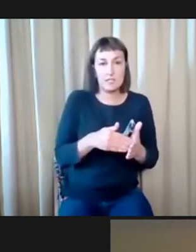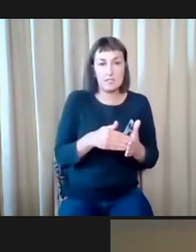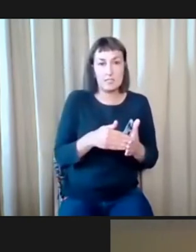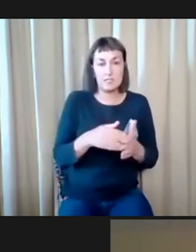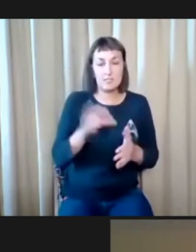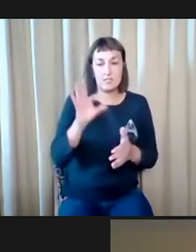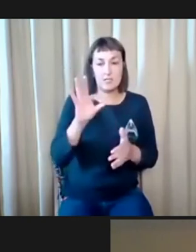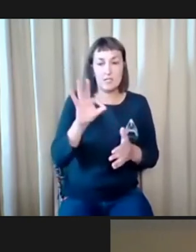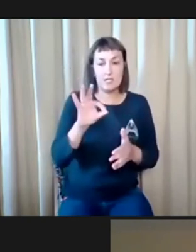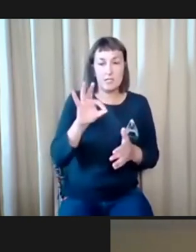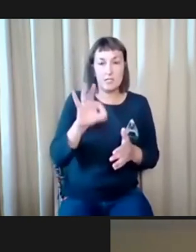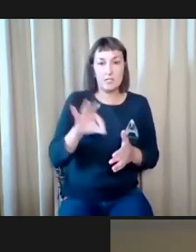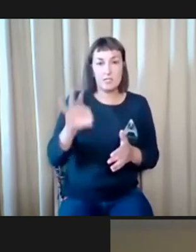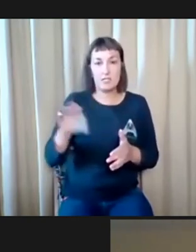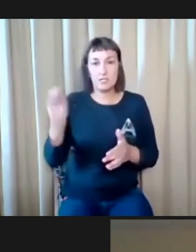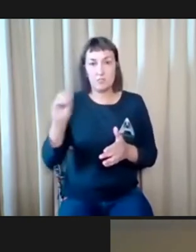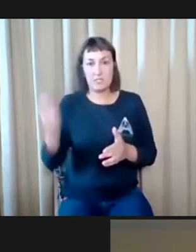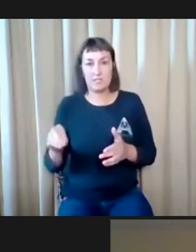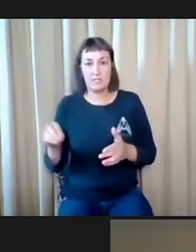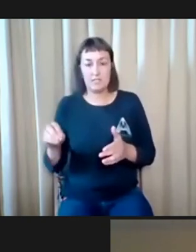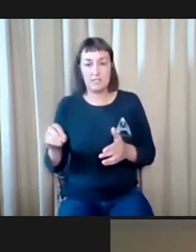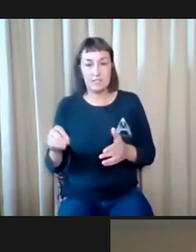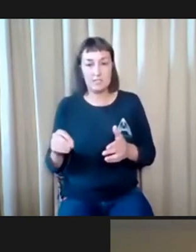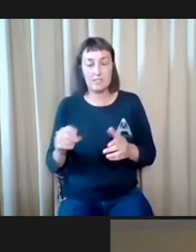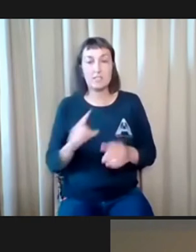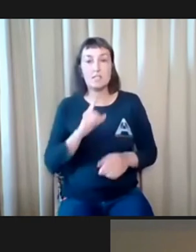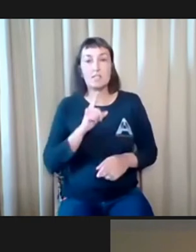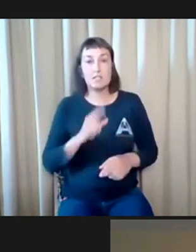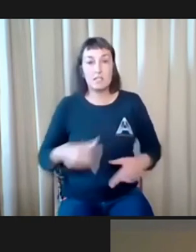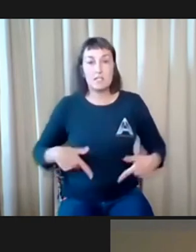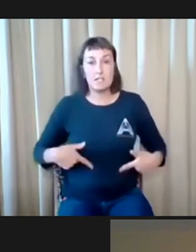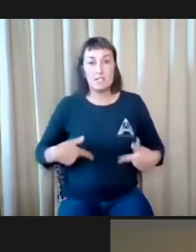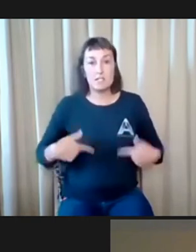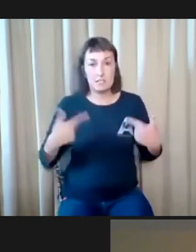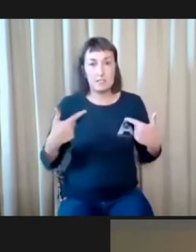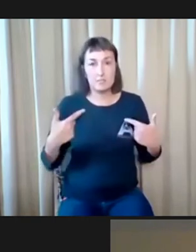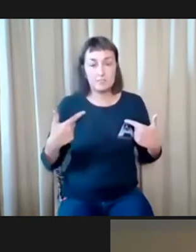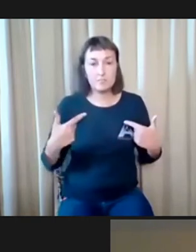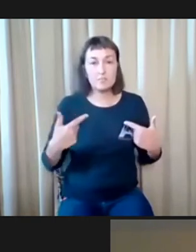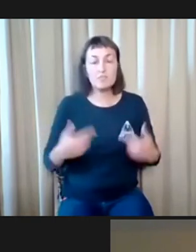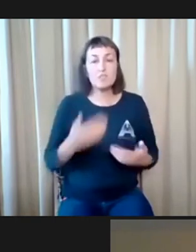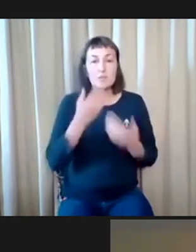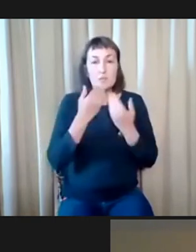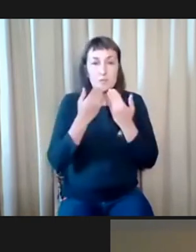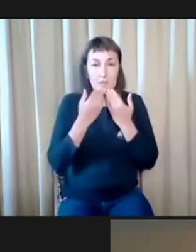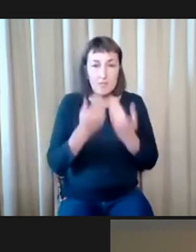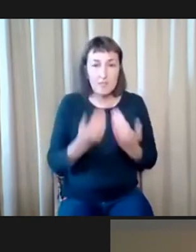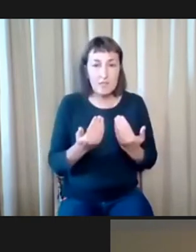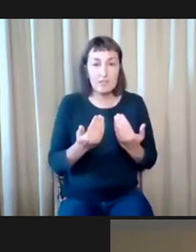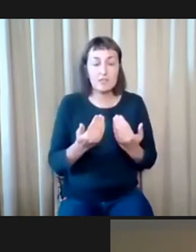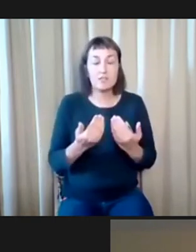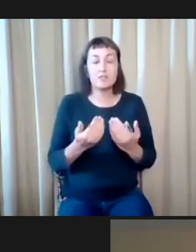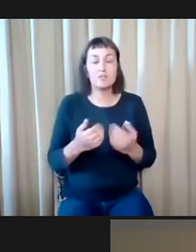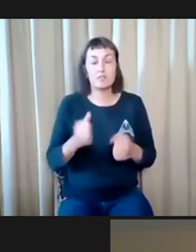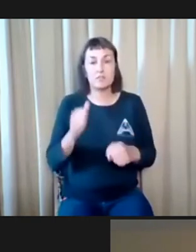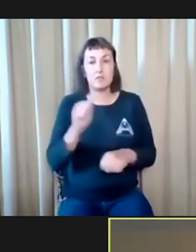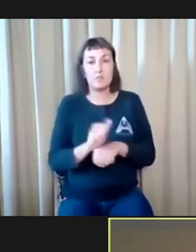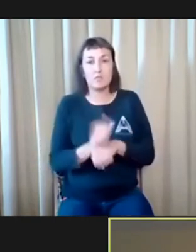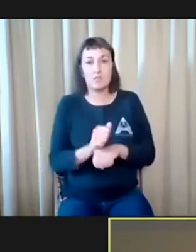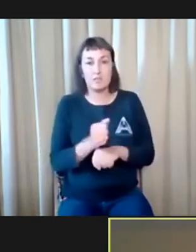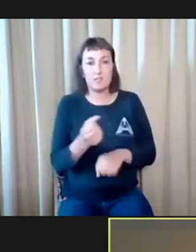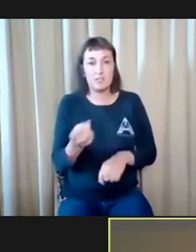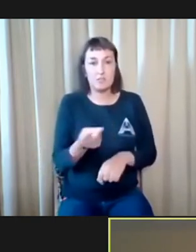can't even believe exists. So first of all, I just want to say thank you for that. I really admire the both of you and all the work that you do. So Thank